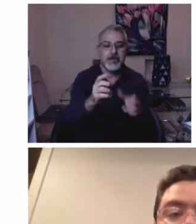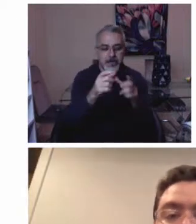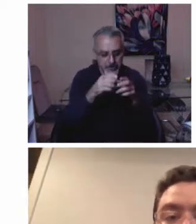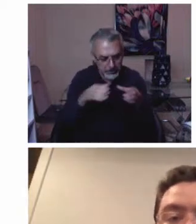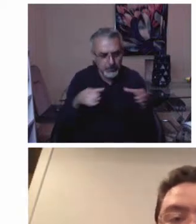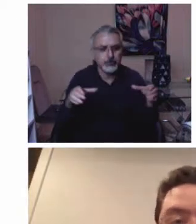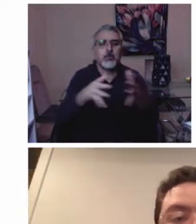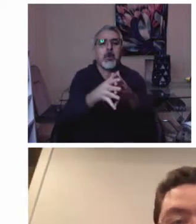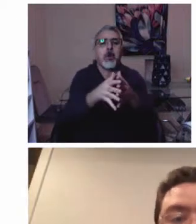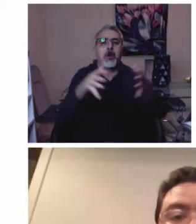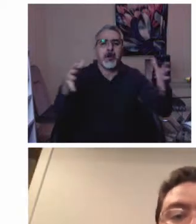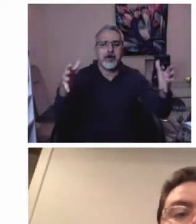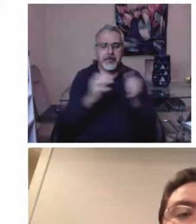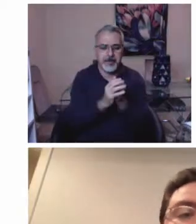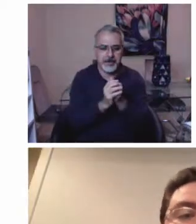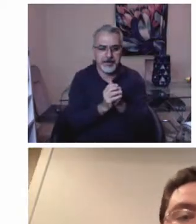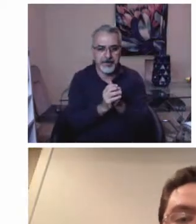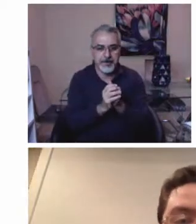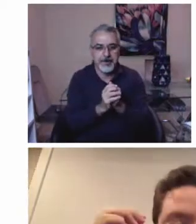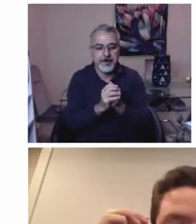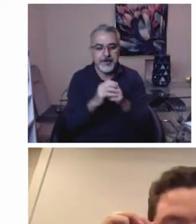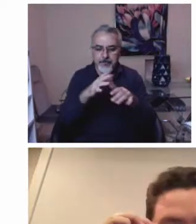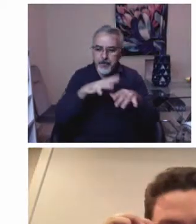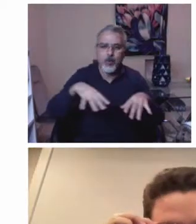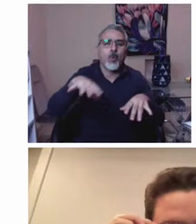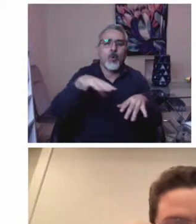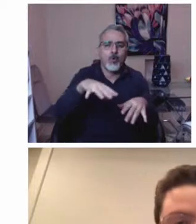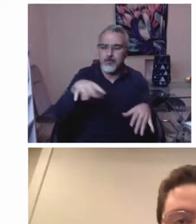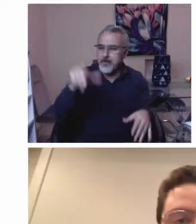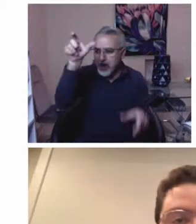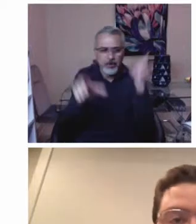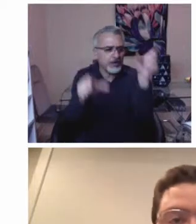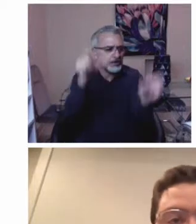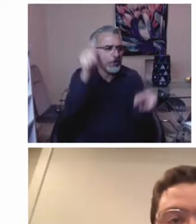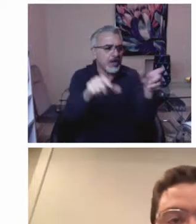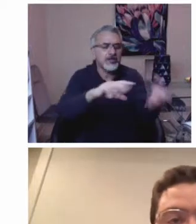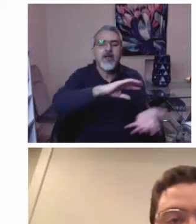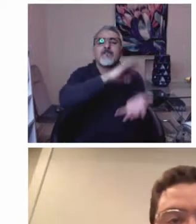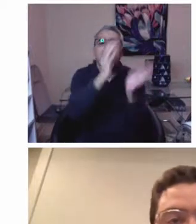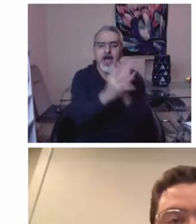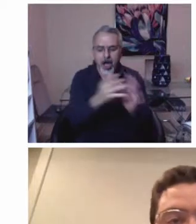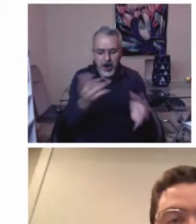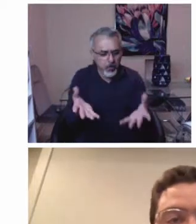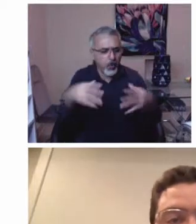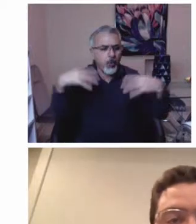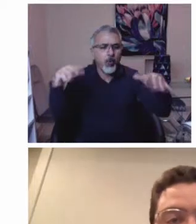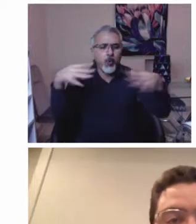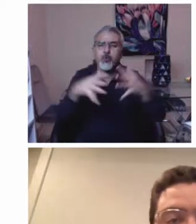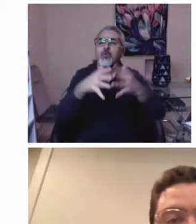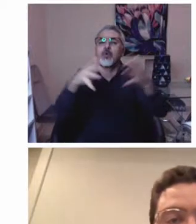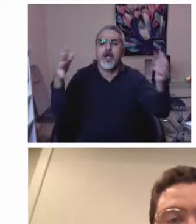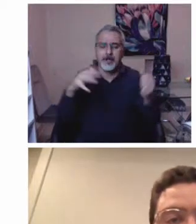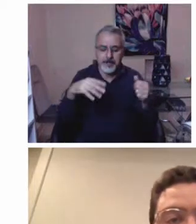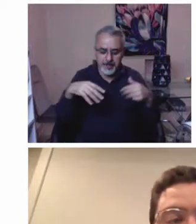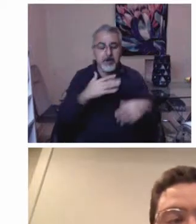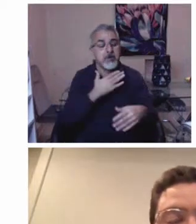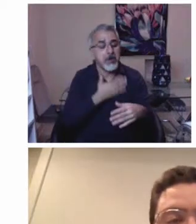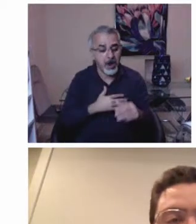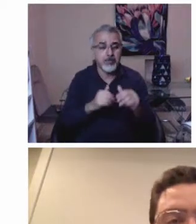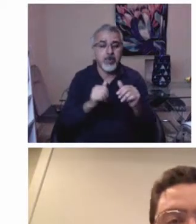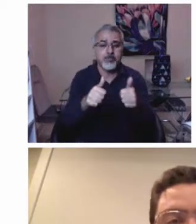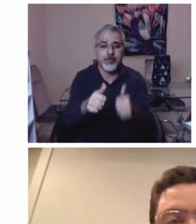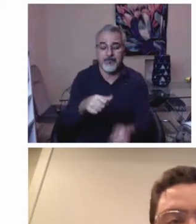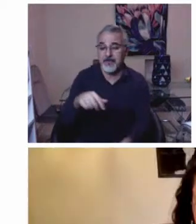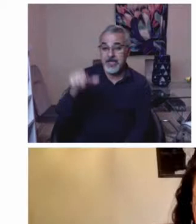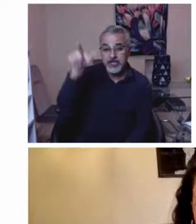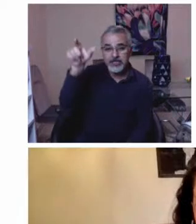working on this question of data. So with that, I wanted to pass the word now, as I said, to Shadi. Shadi, you now serve as a coordinator of